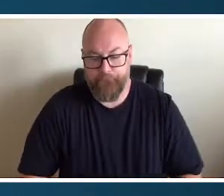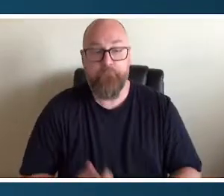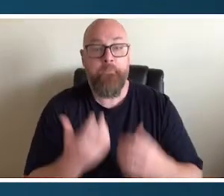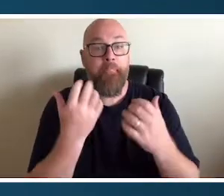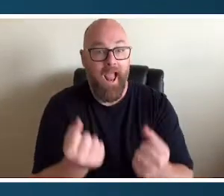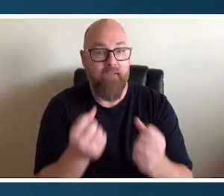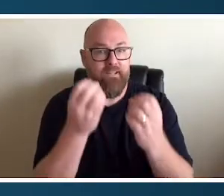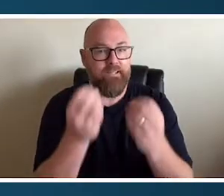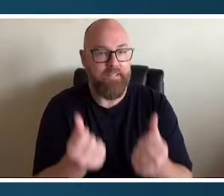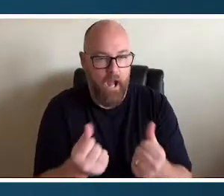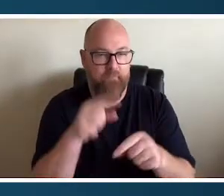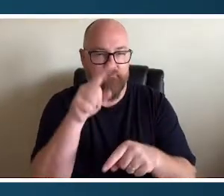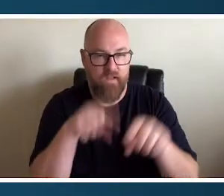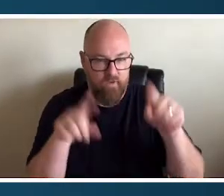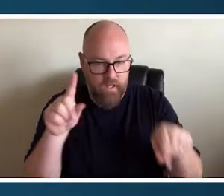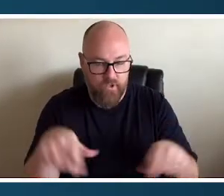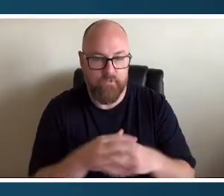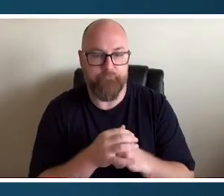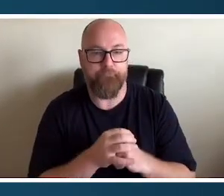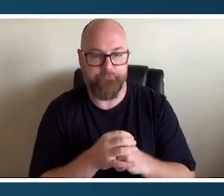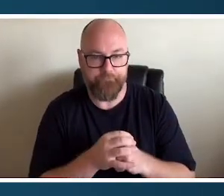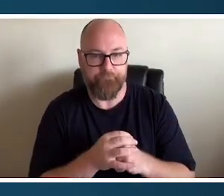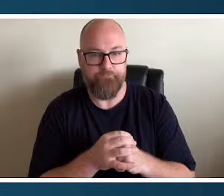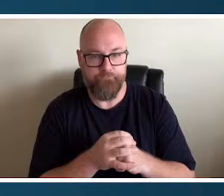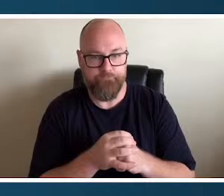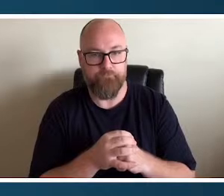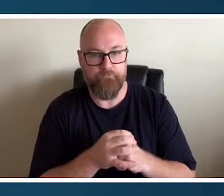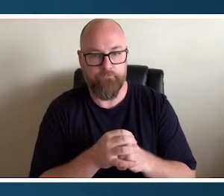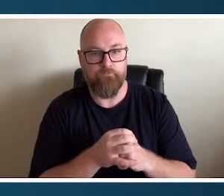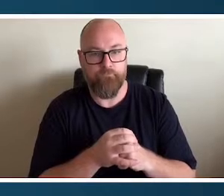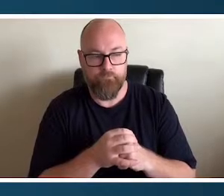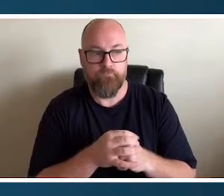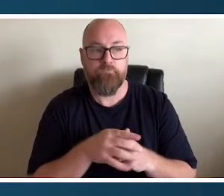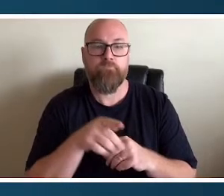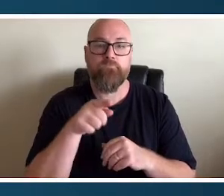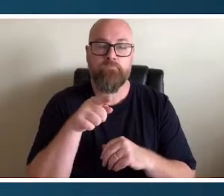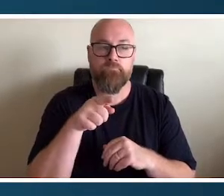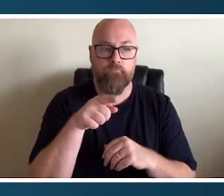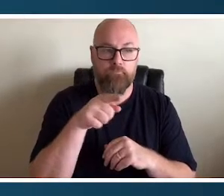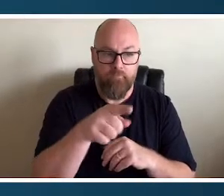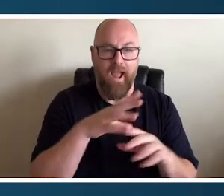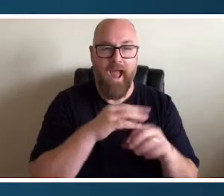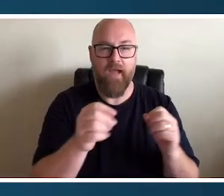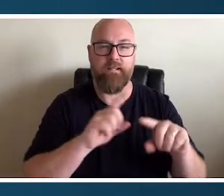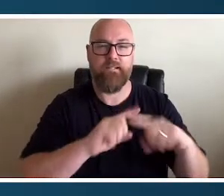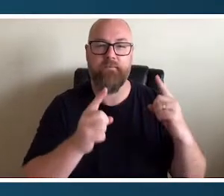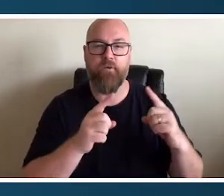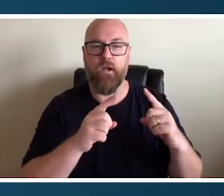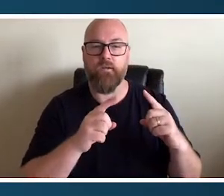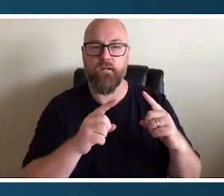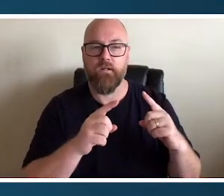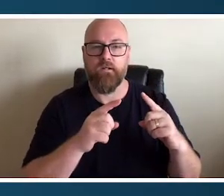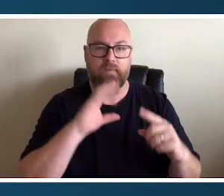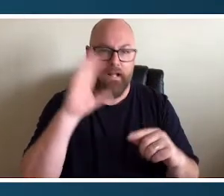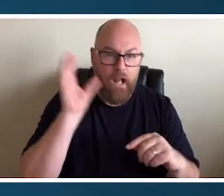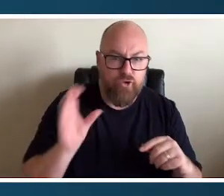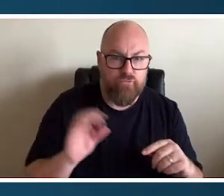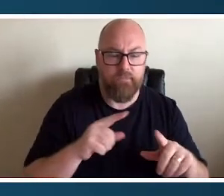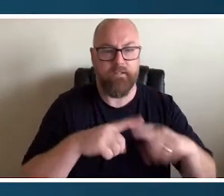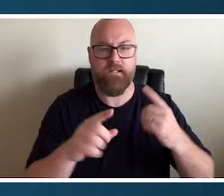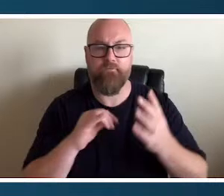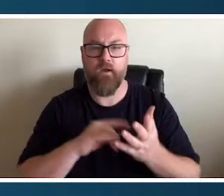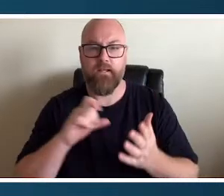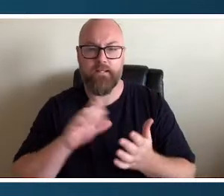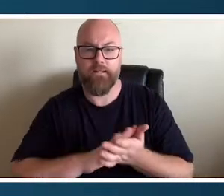on the two graphs there on the right-hand side, across scheme and across nationalities, but the overall message there is that the majority of